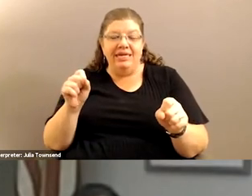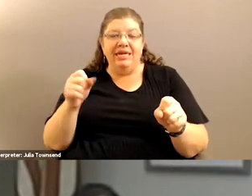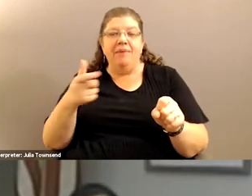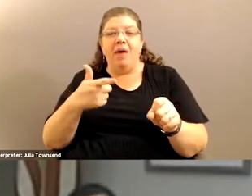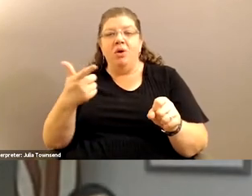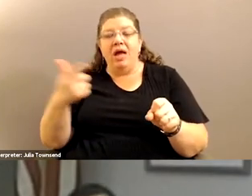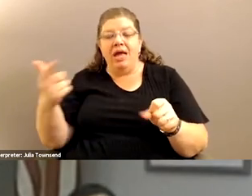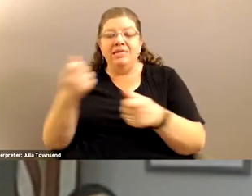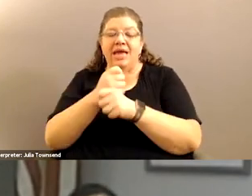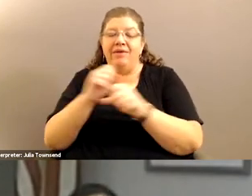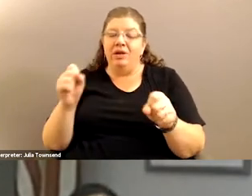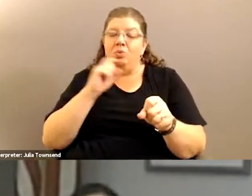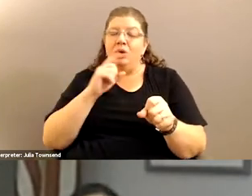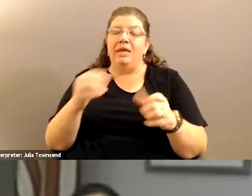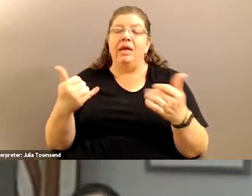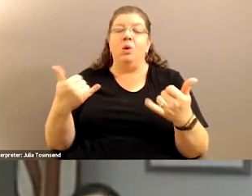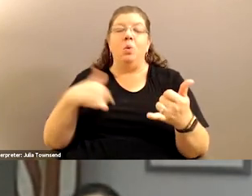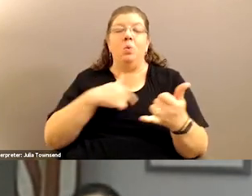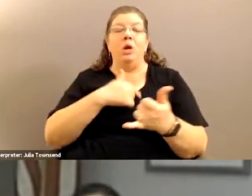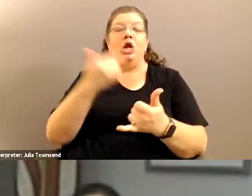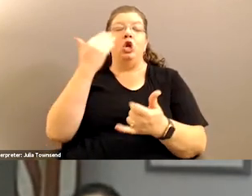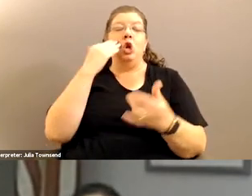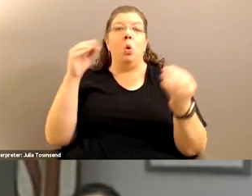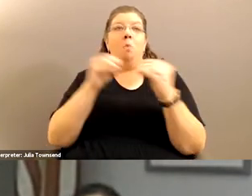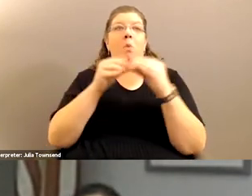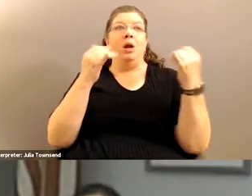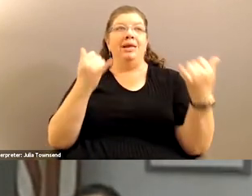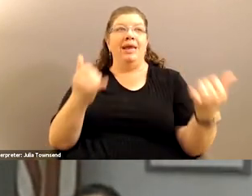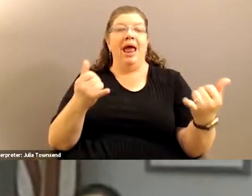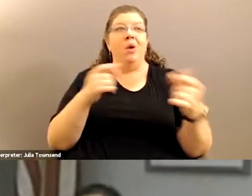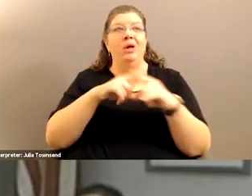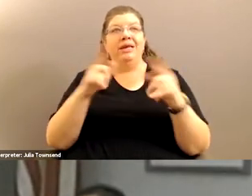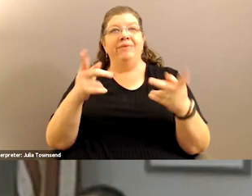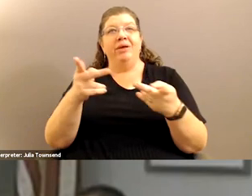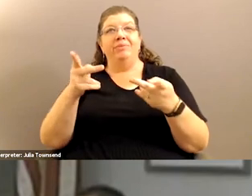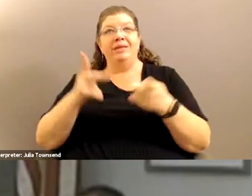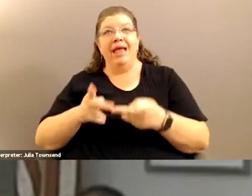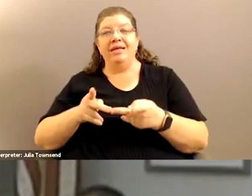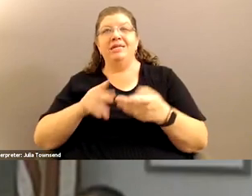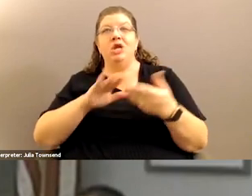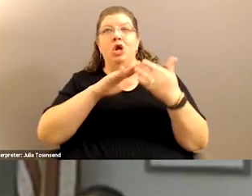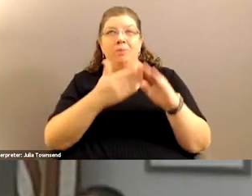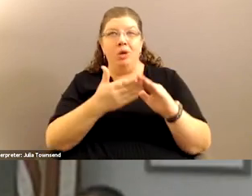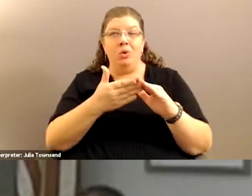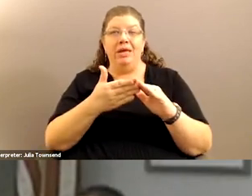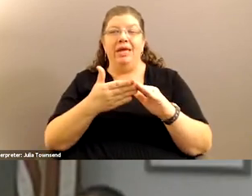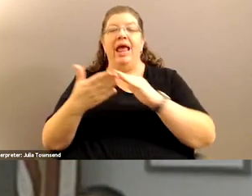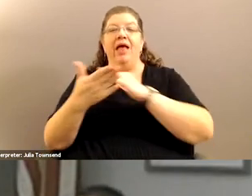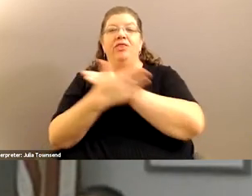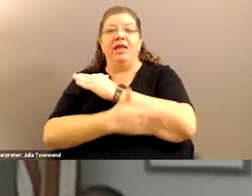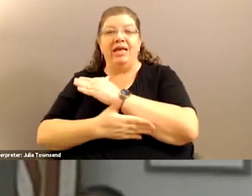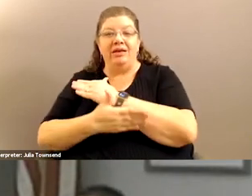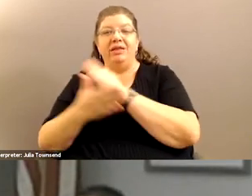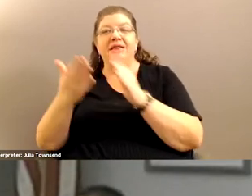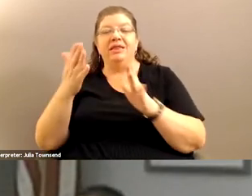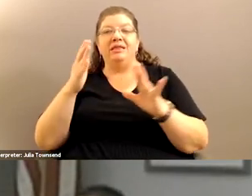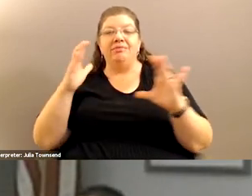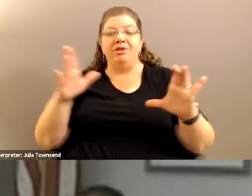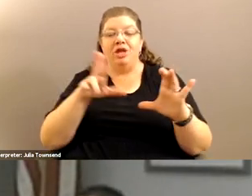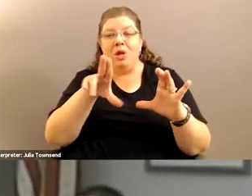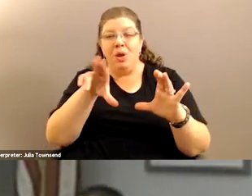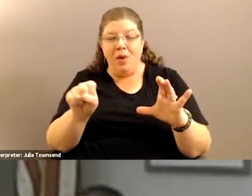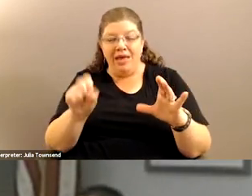and i think we just know more now and we're in a different place in our country's history in our community's history and these